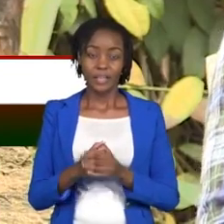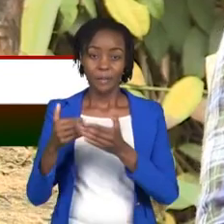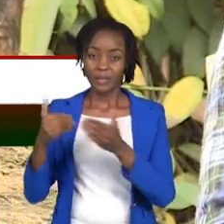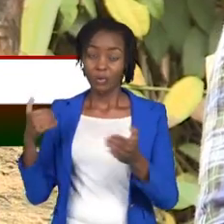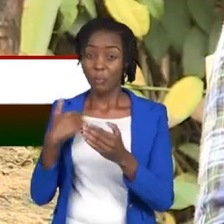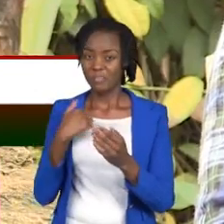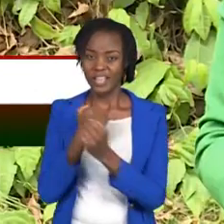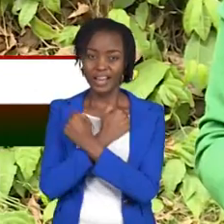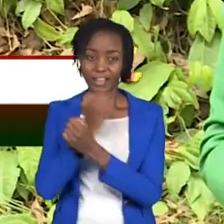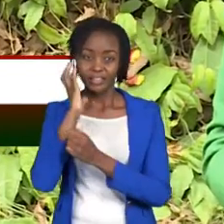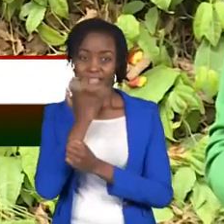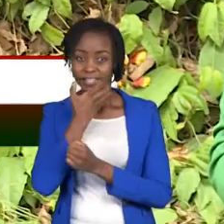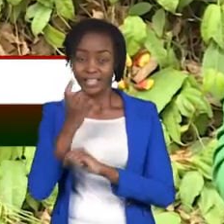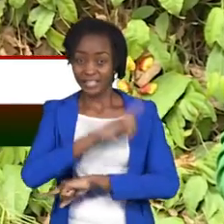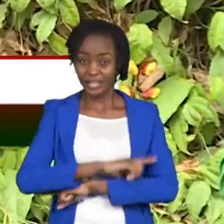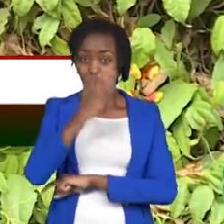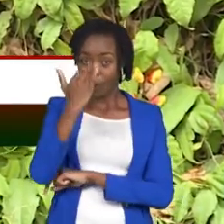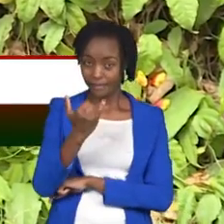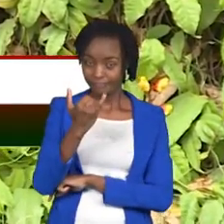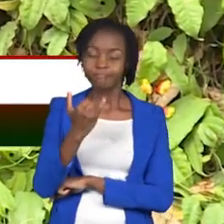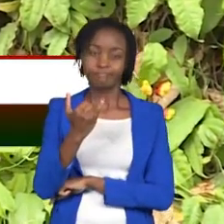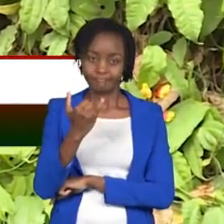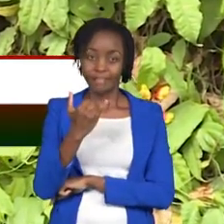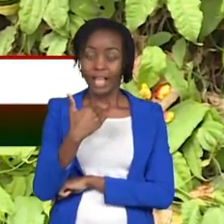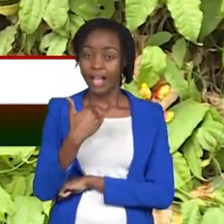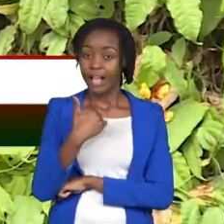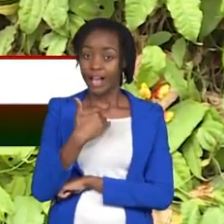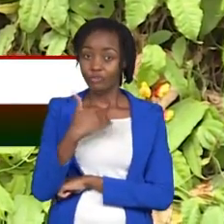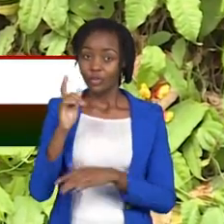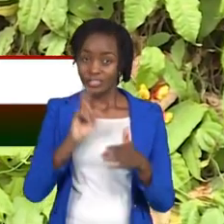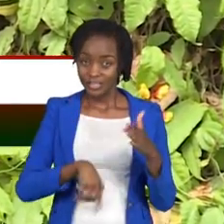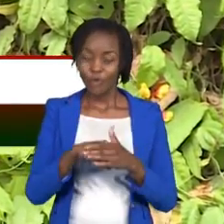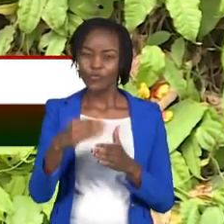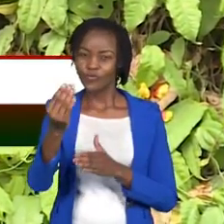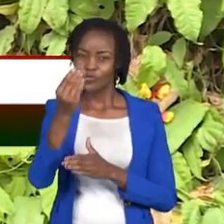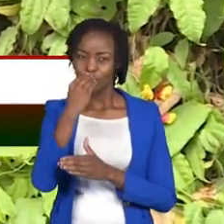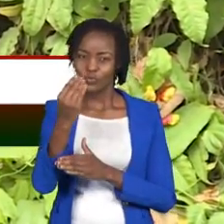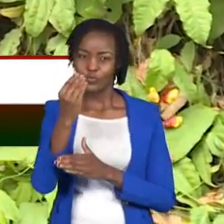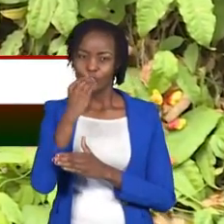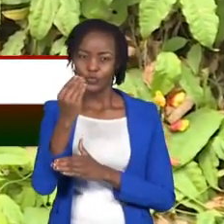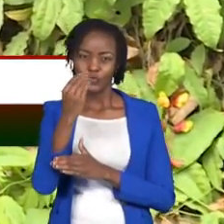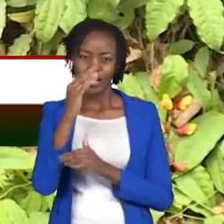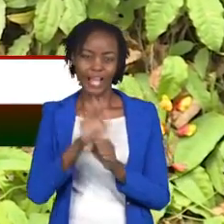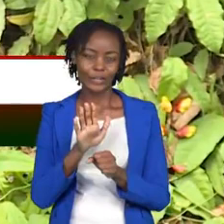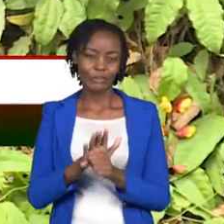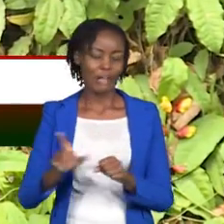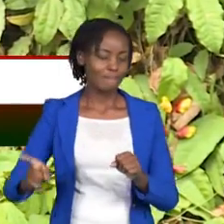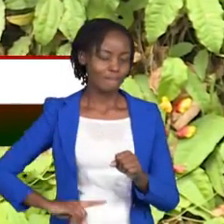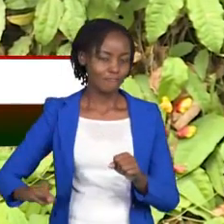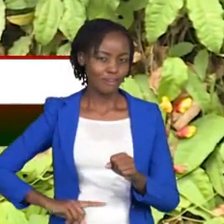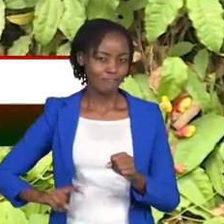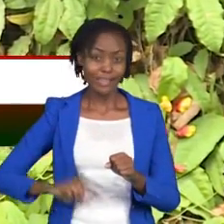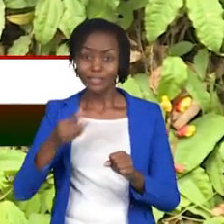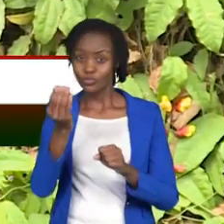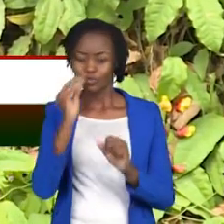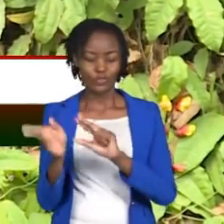love Kenyatta Day because one, we will have food in the house, a lot of food in the house that was not common during normal days. So we